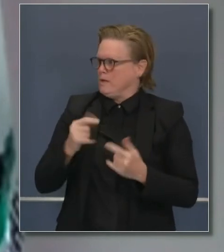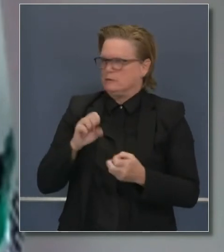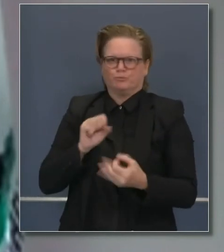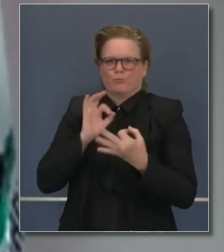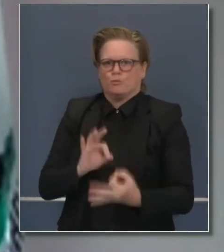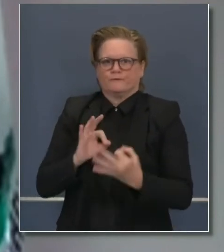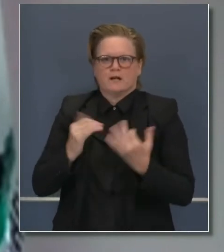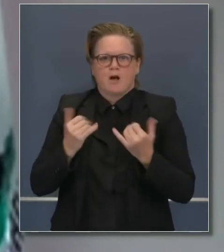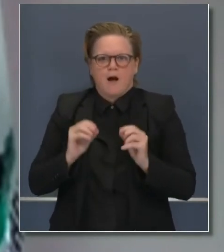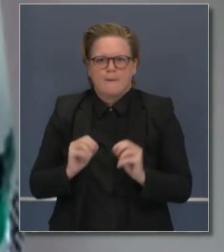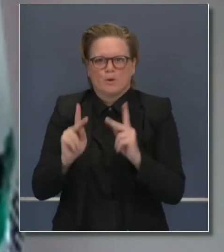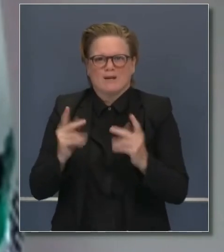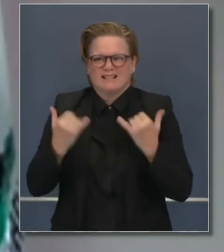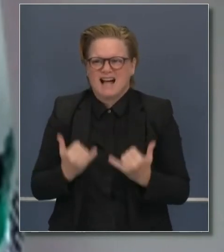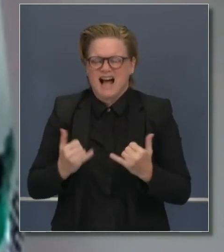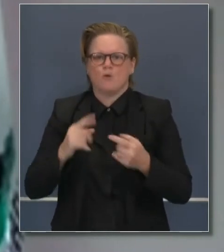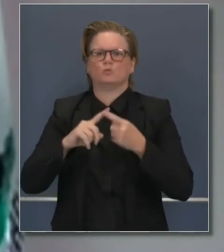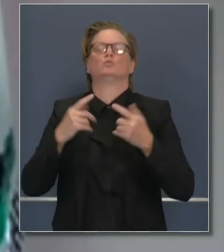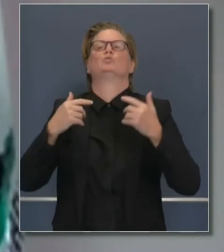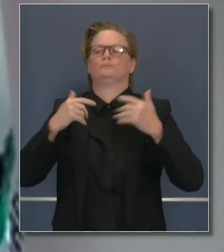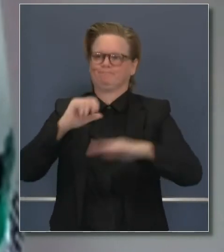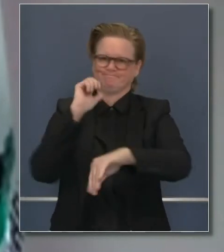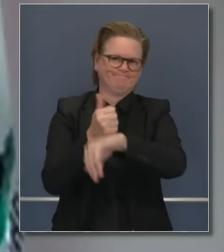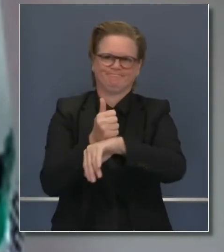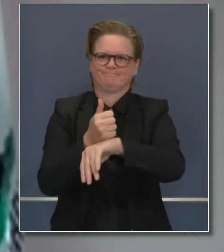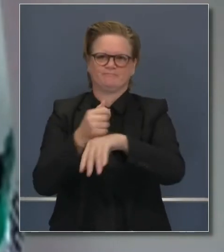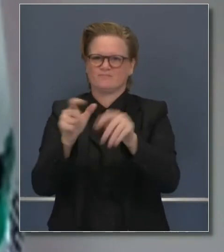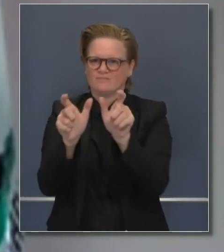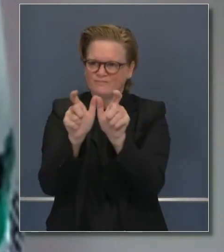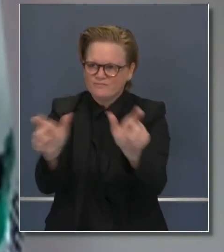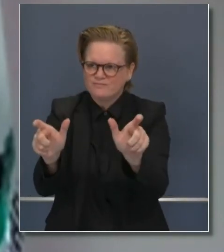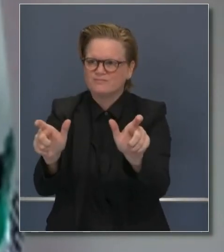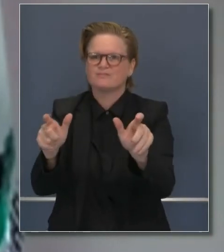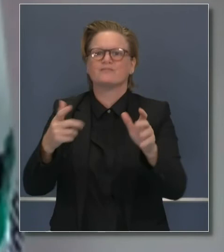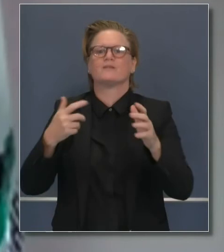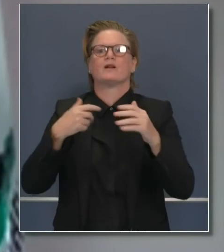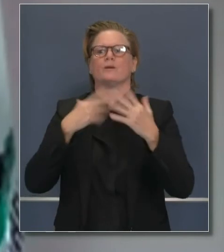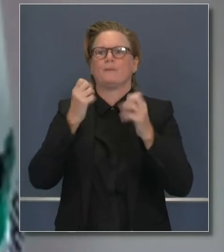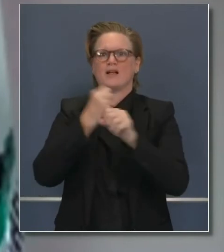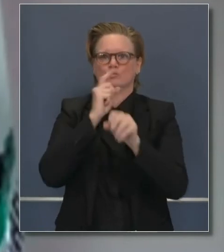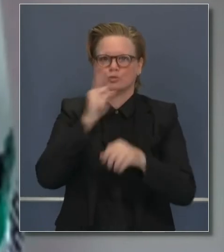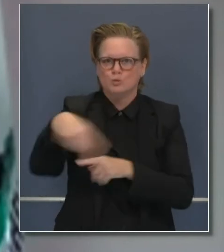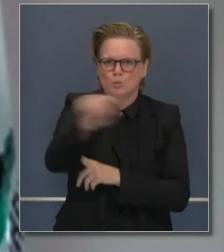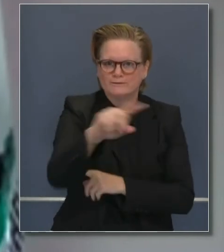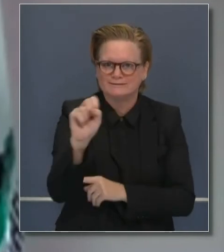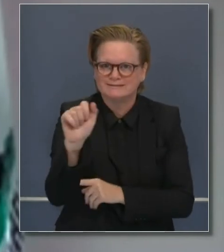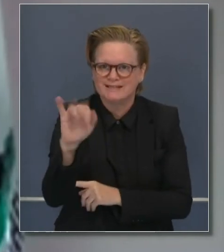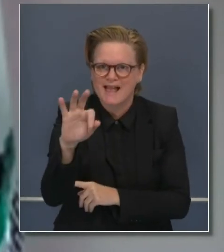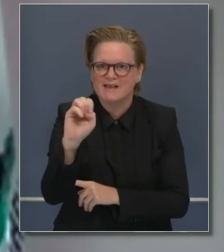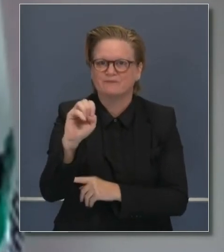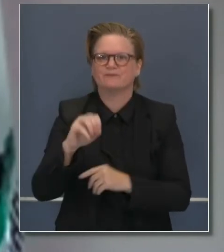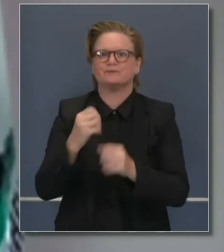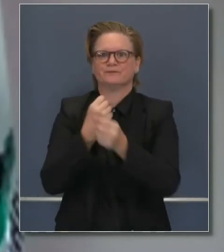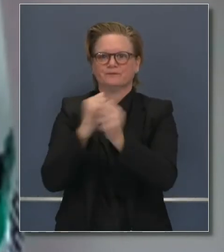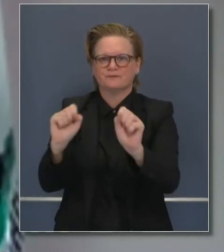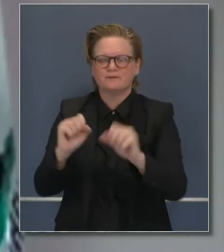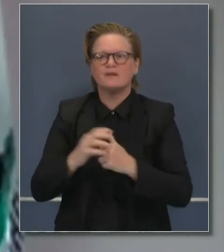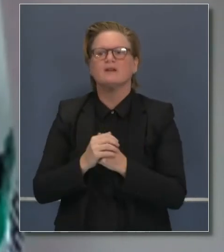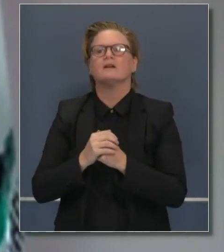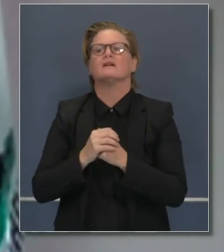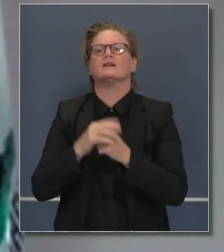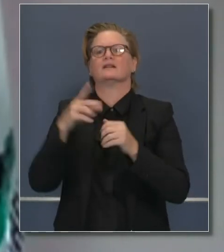pass by but not know how vulnerable they are for COVID. And so I think the evidence is there with